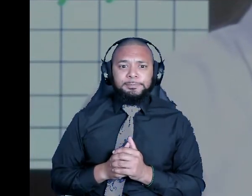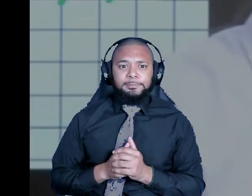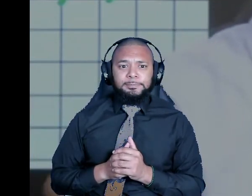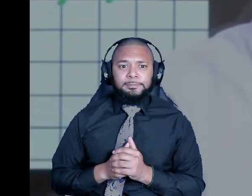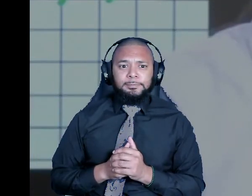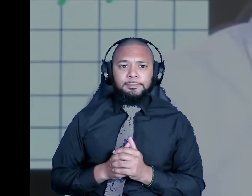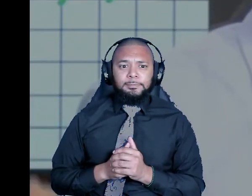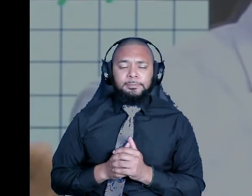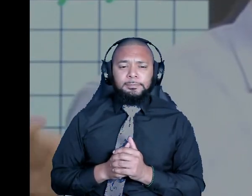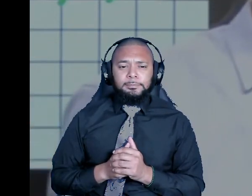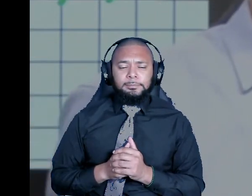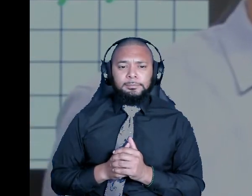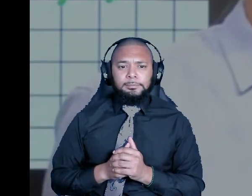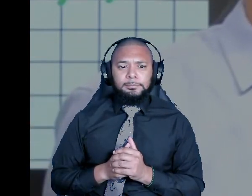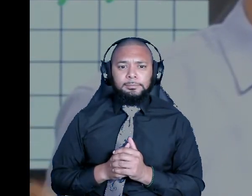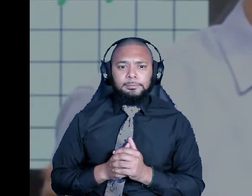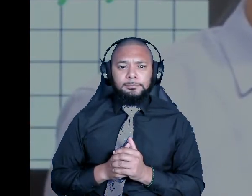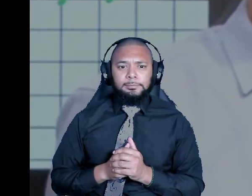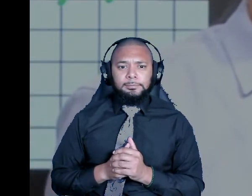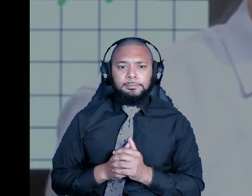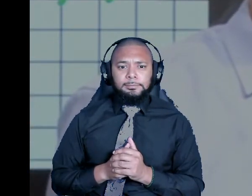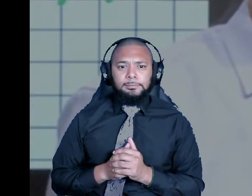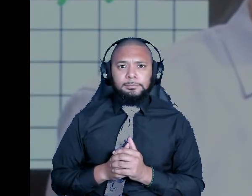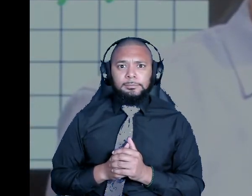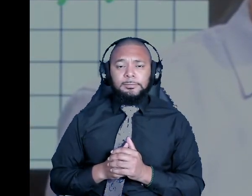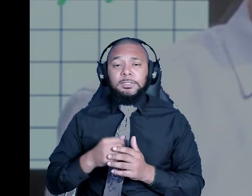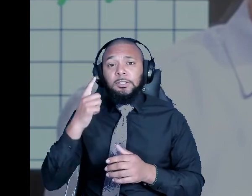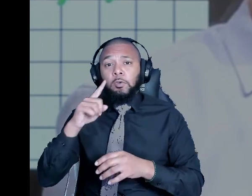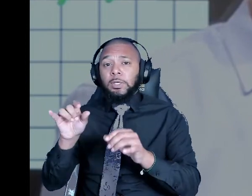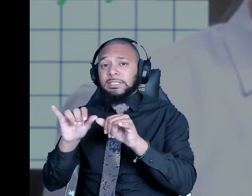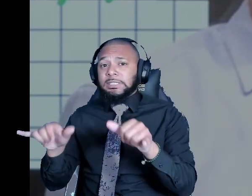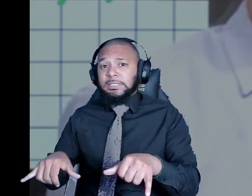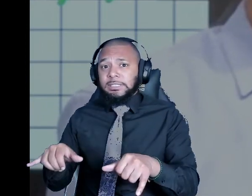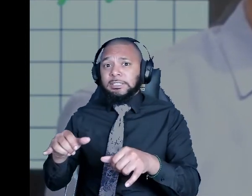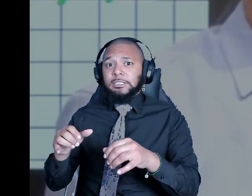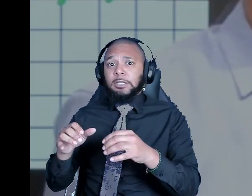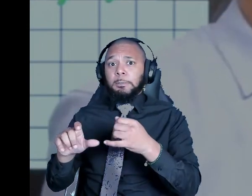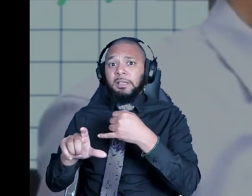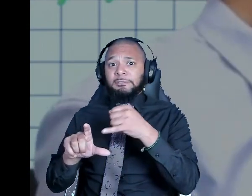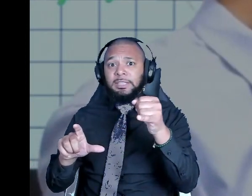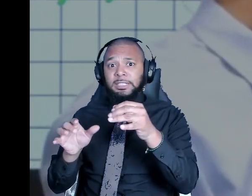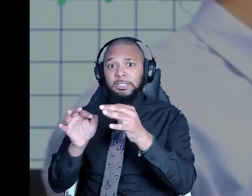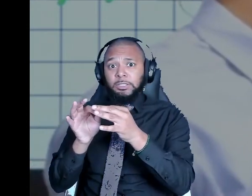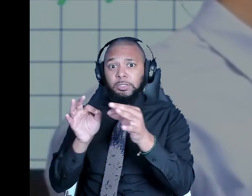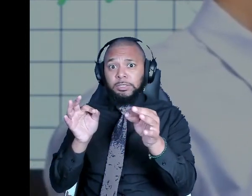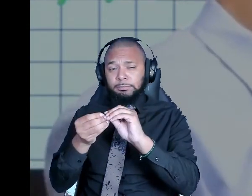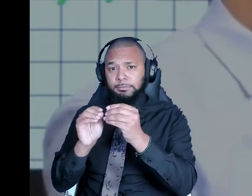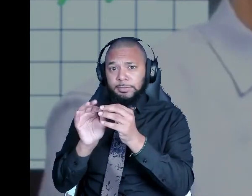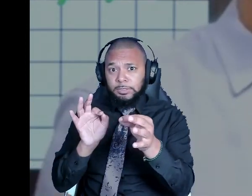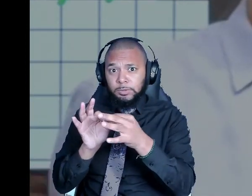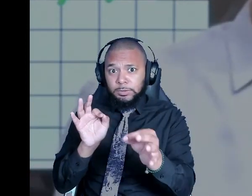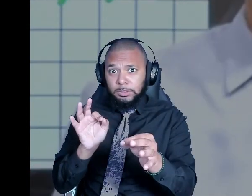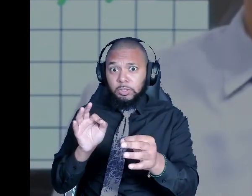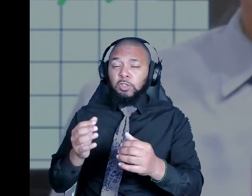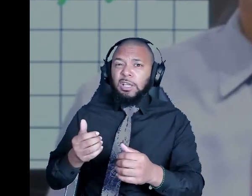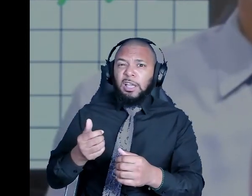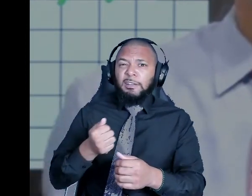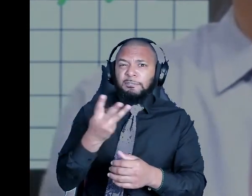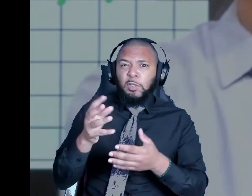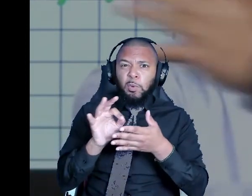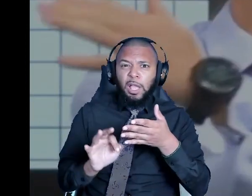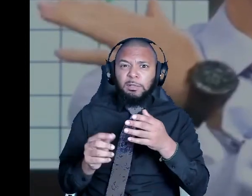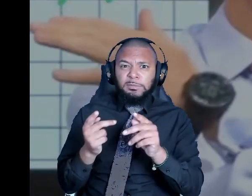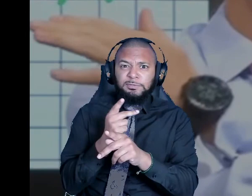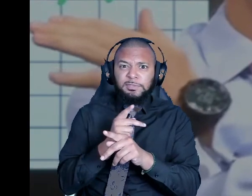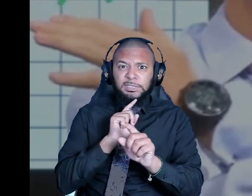In order to solve a system of linear equations, you have a few options, one of them being just graph them